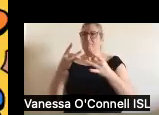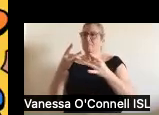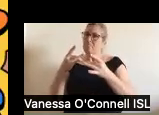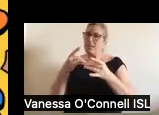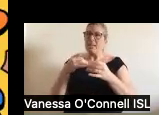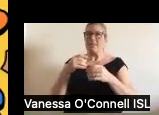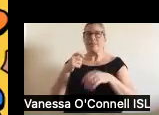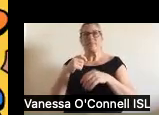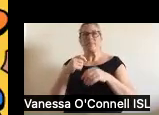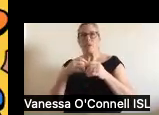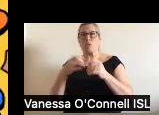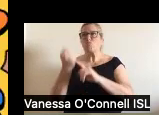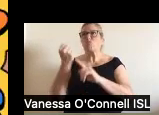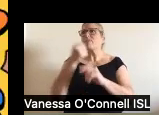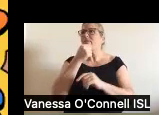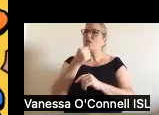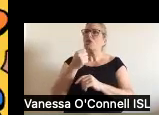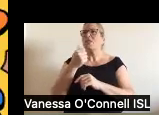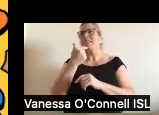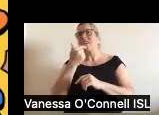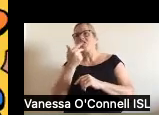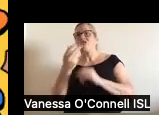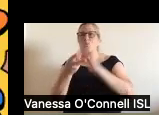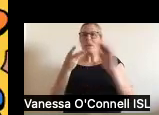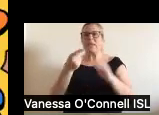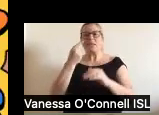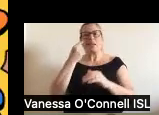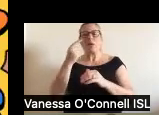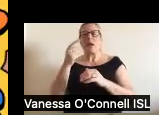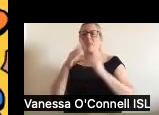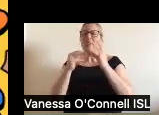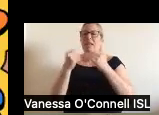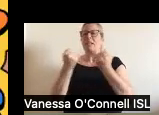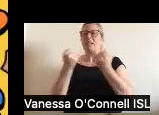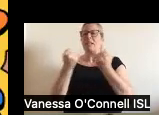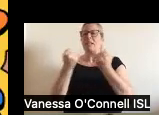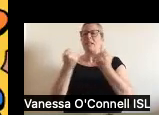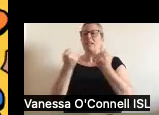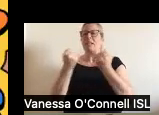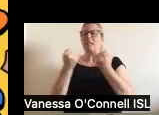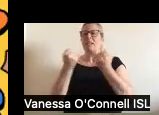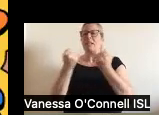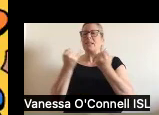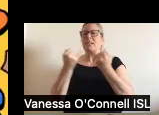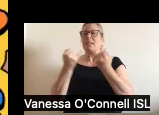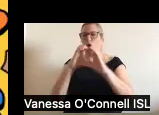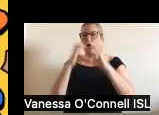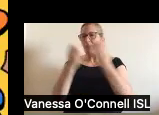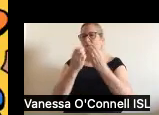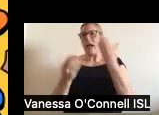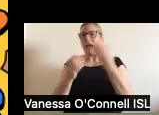weeks? They look at things like the issues that are happening in your community and how to create a successful campaign on